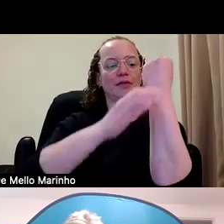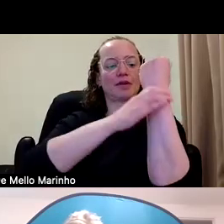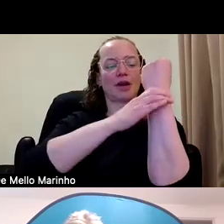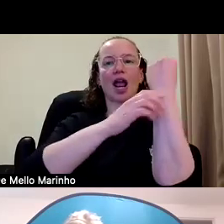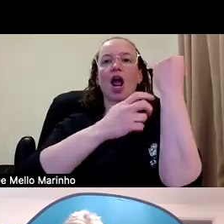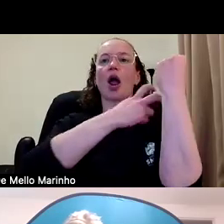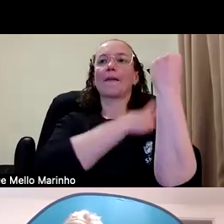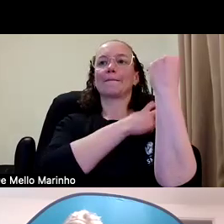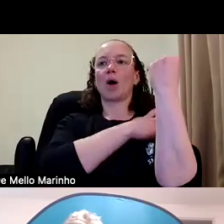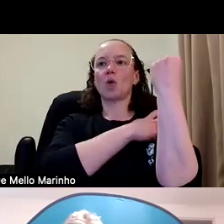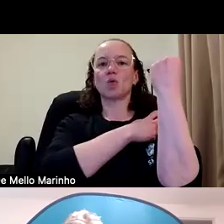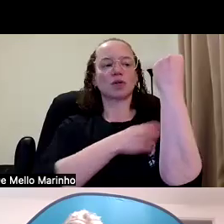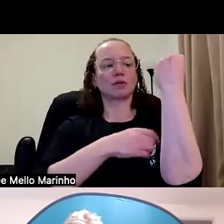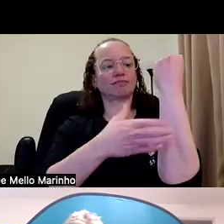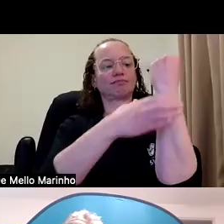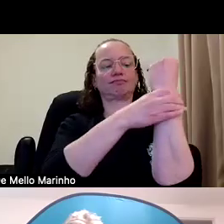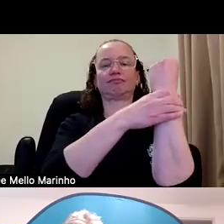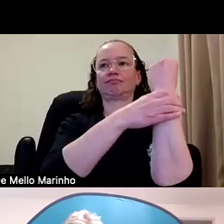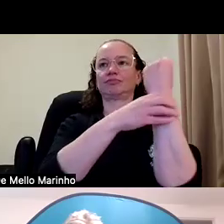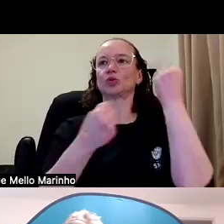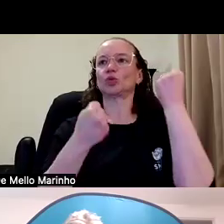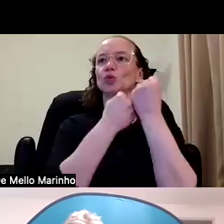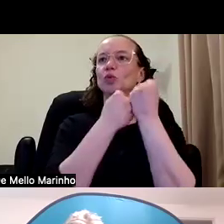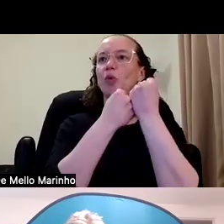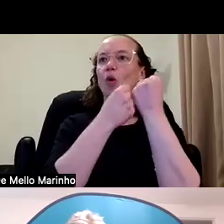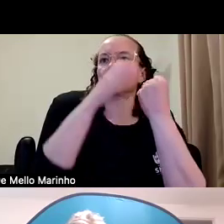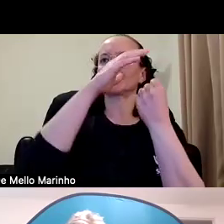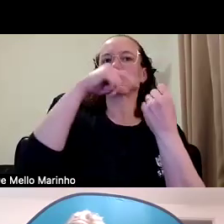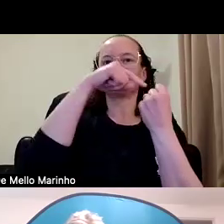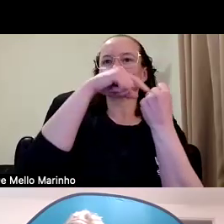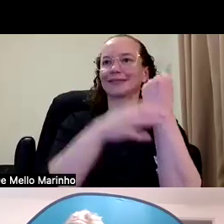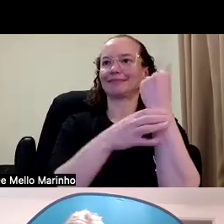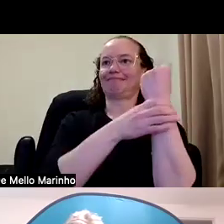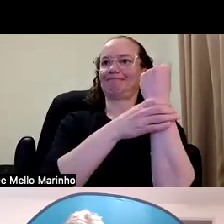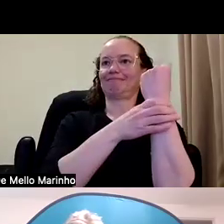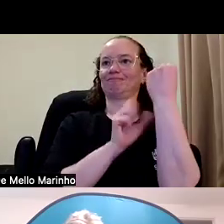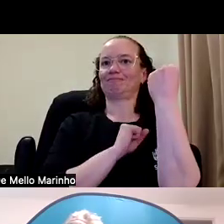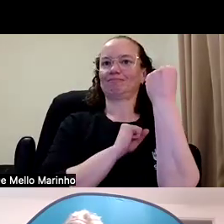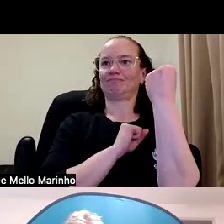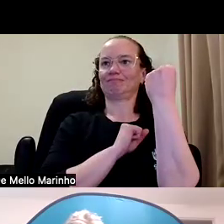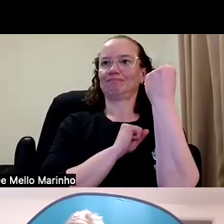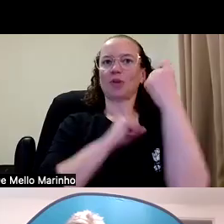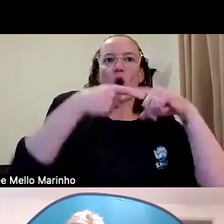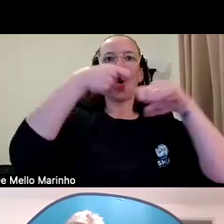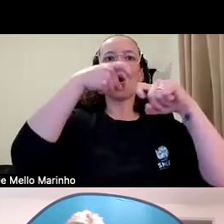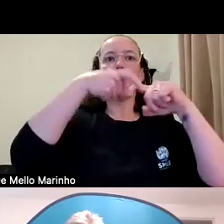So your tooth is like this, and the bone comes up to it here and supports this tooth.